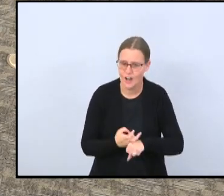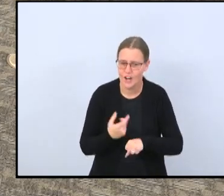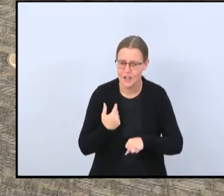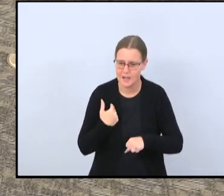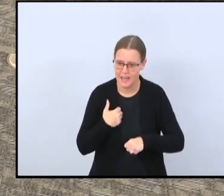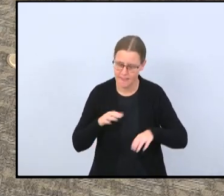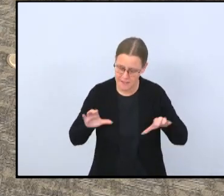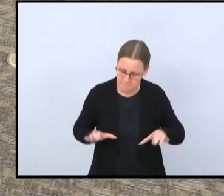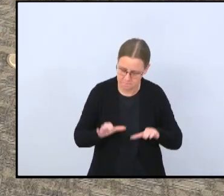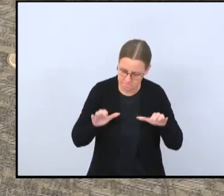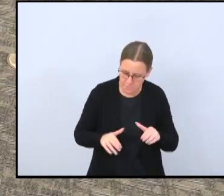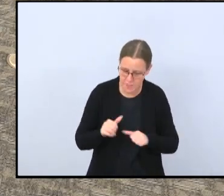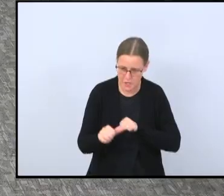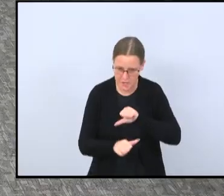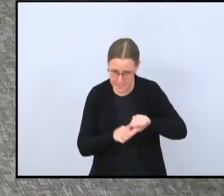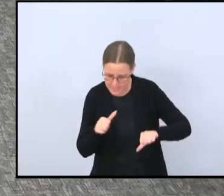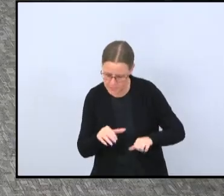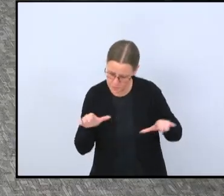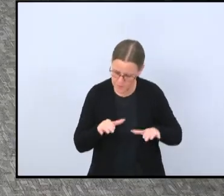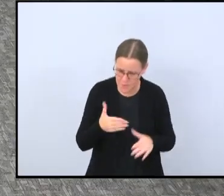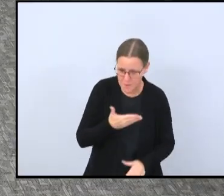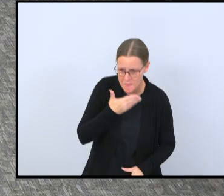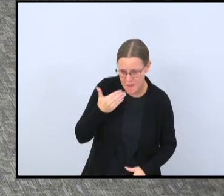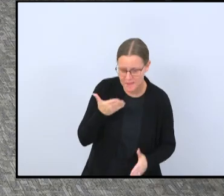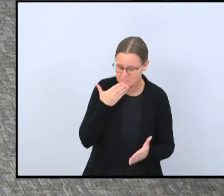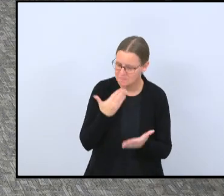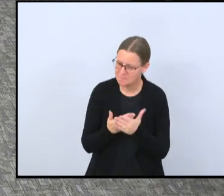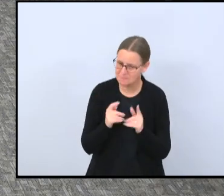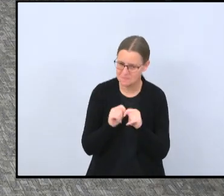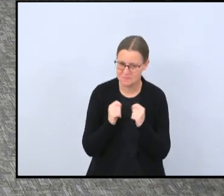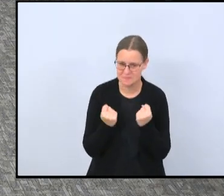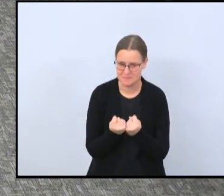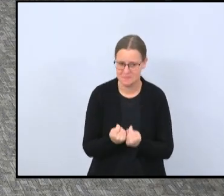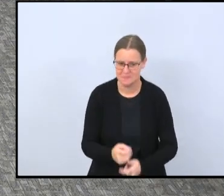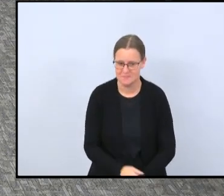one another to always be their best. So a great team.